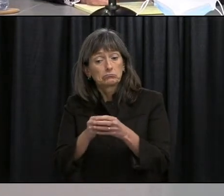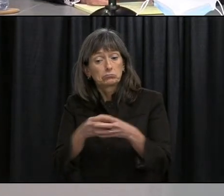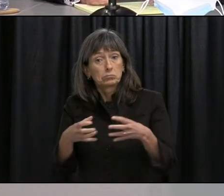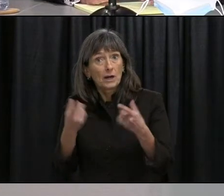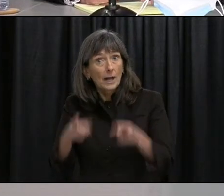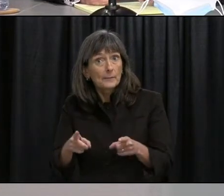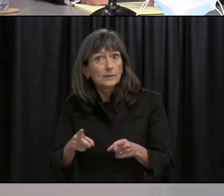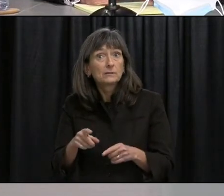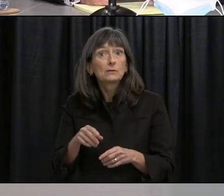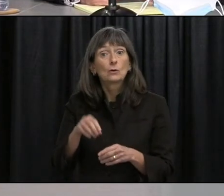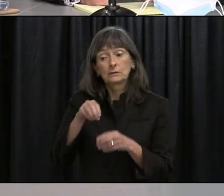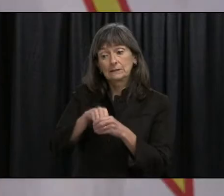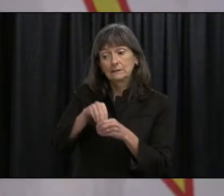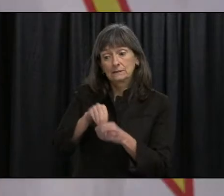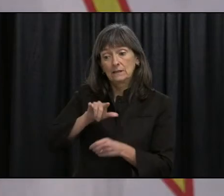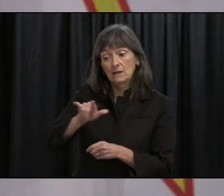aircraft?